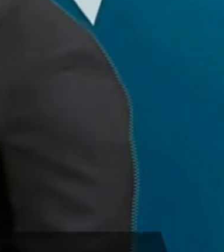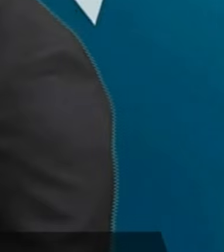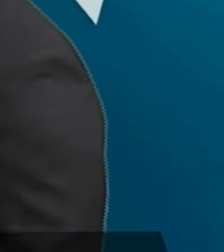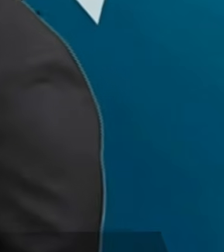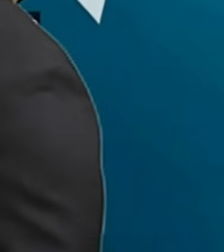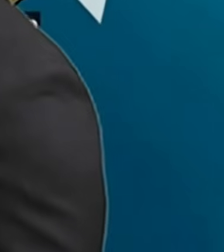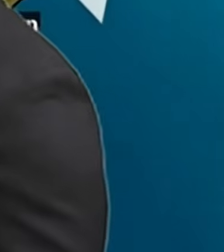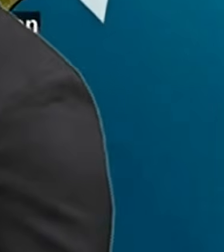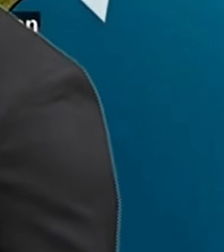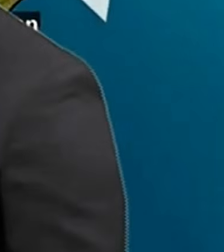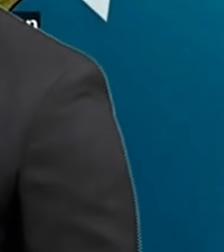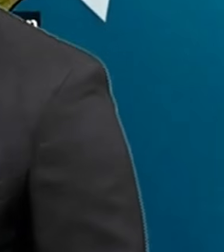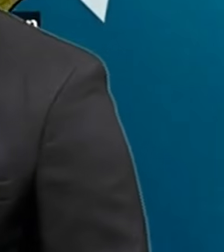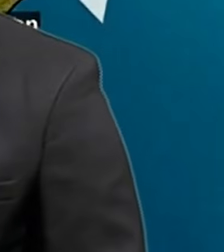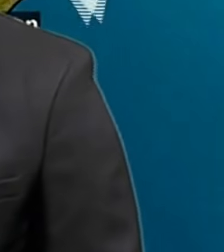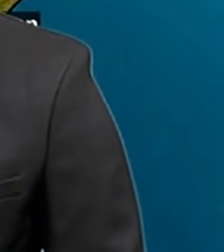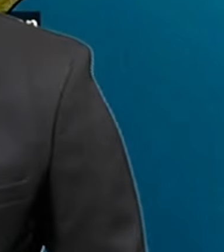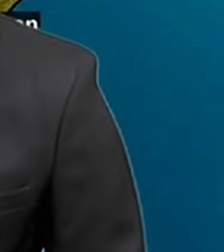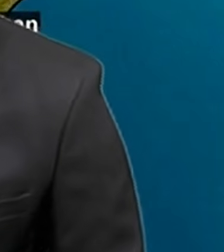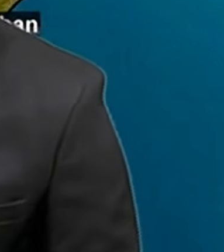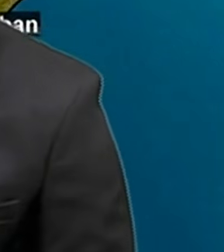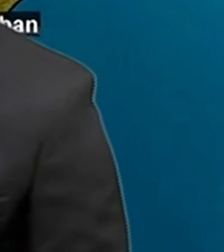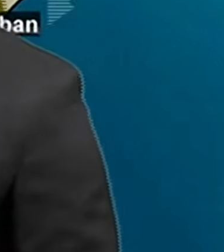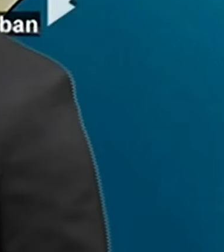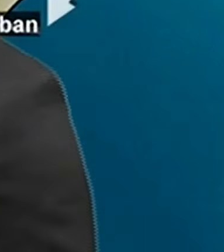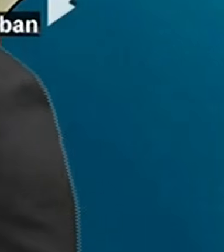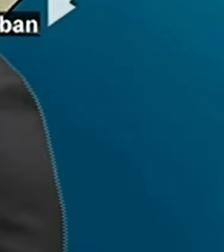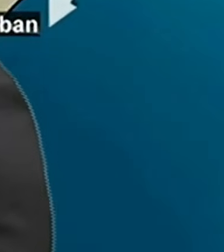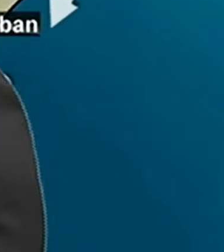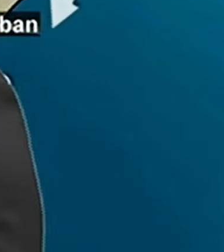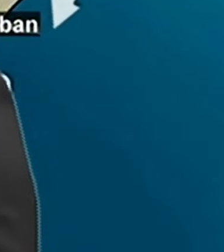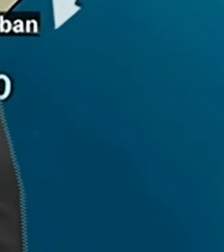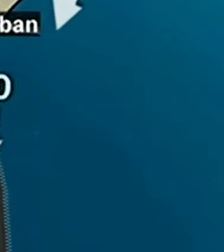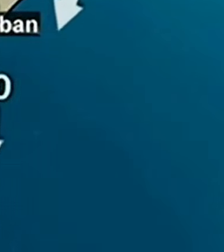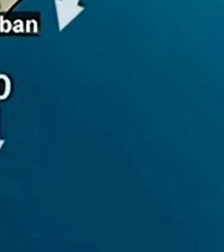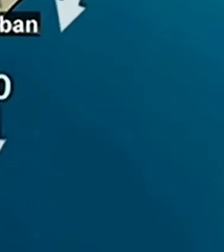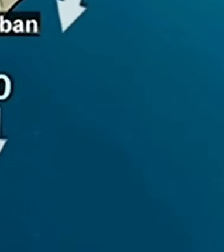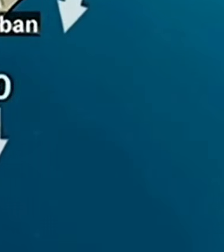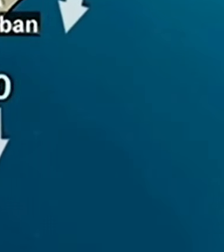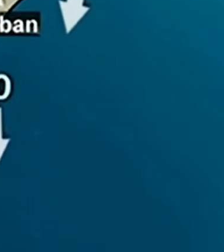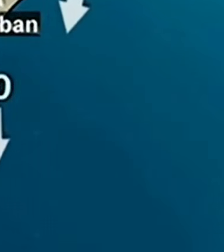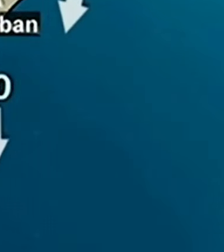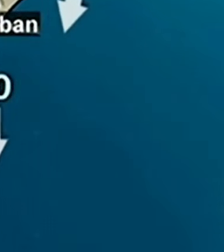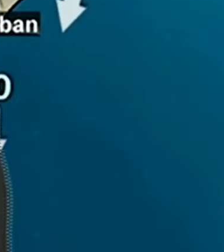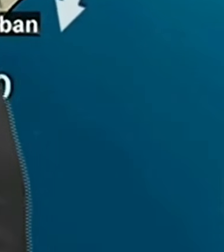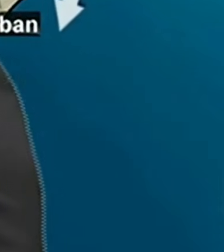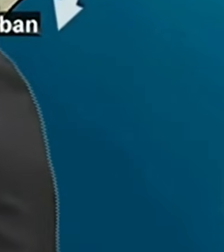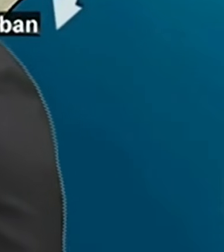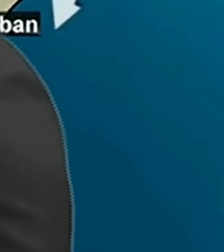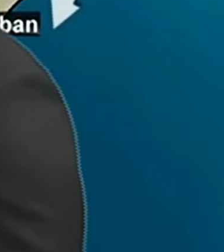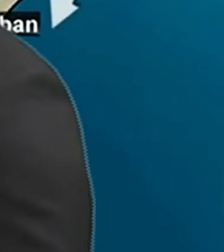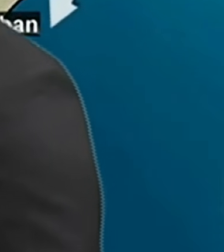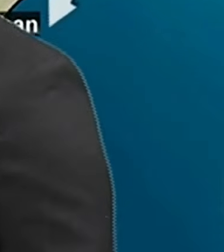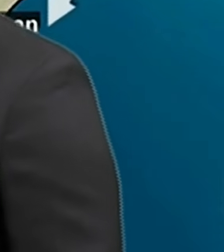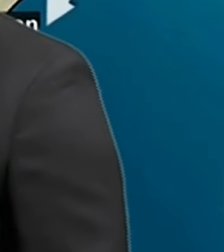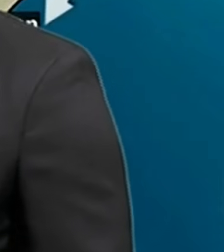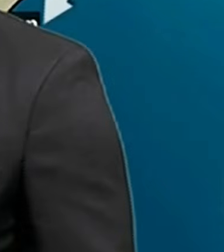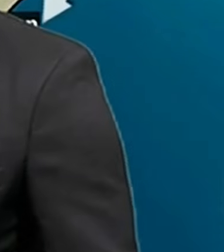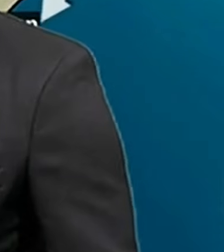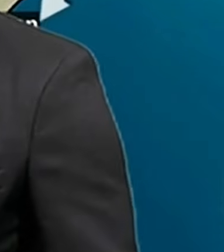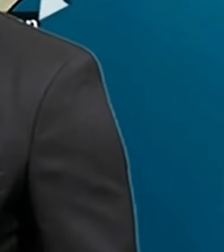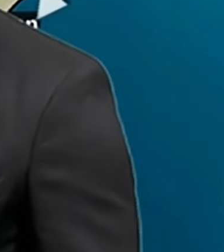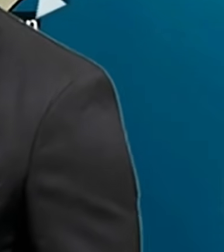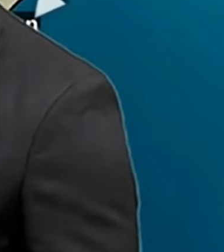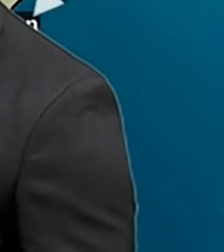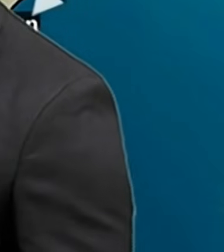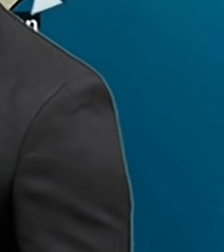mabopo le hona ka harona ha e tlabele fela moya e sa enkae ha re shebile qobola mo batanka ka haro kapa bophirima ho rela ka haro kapa botjhabela hlahle dipaki